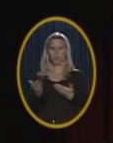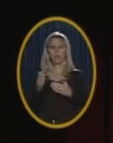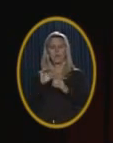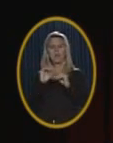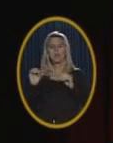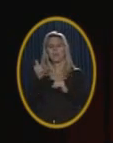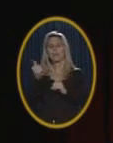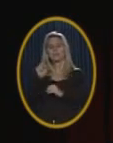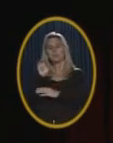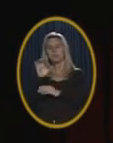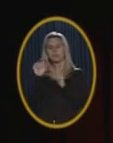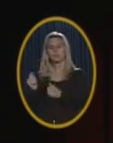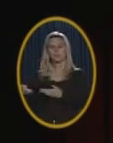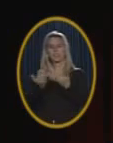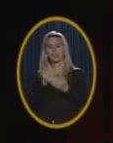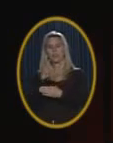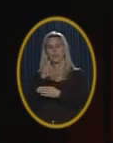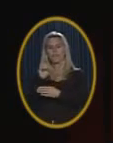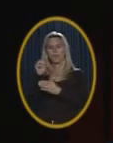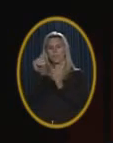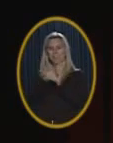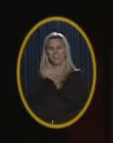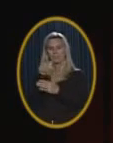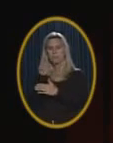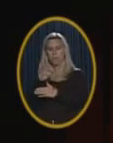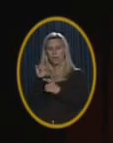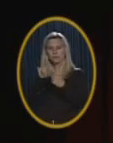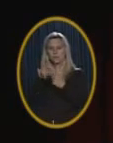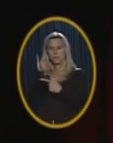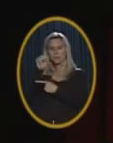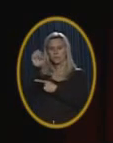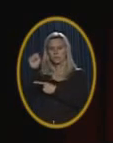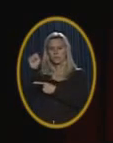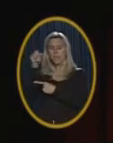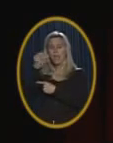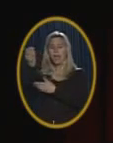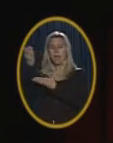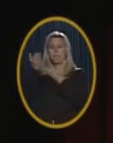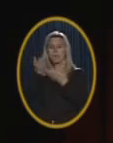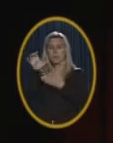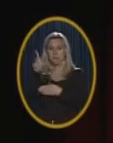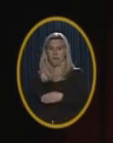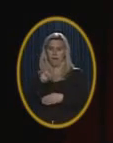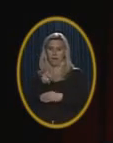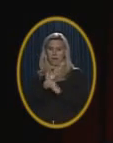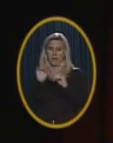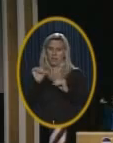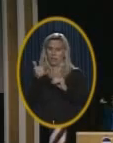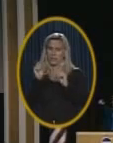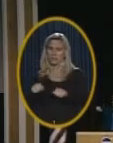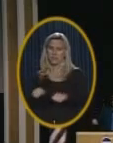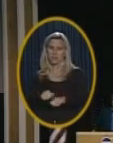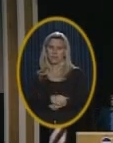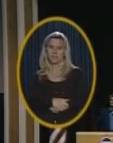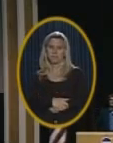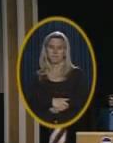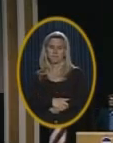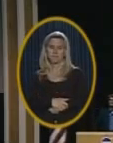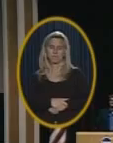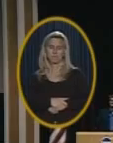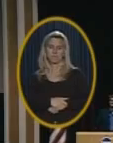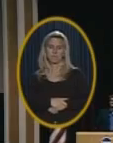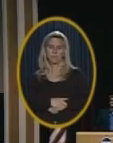pounds to the space station and bring that much payload back? There's nothing can do it. Got a question in the back?